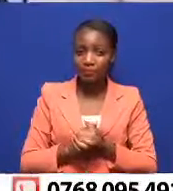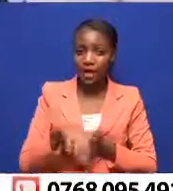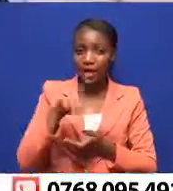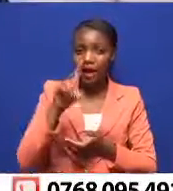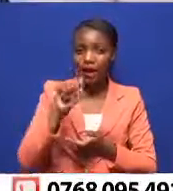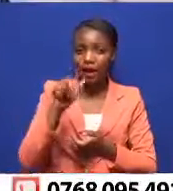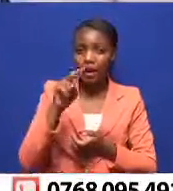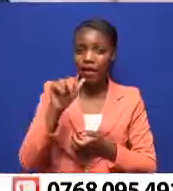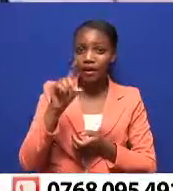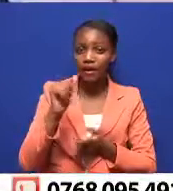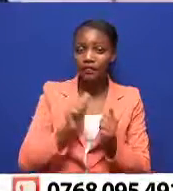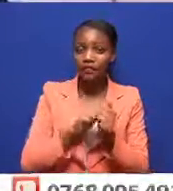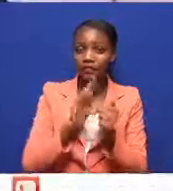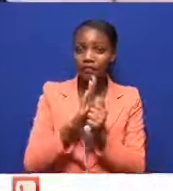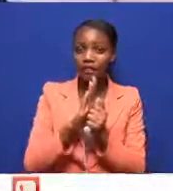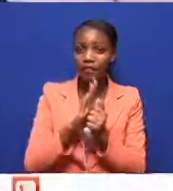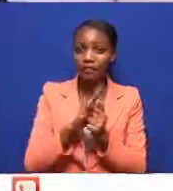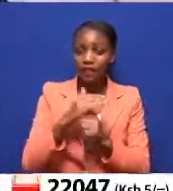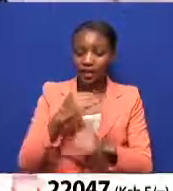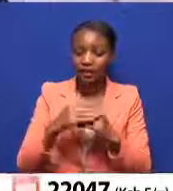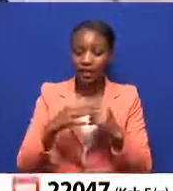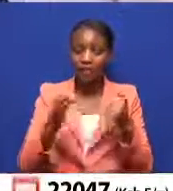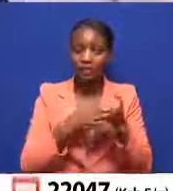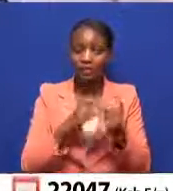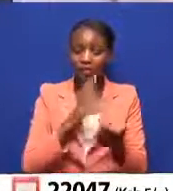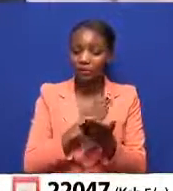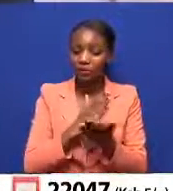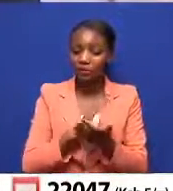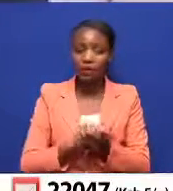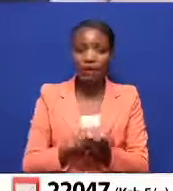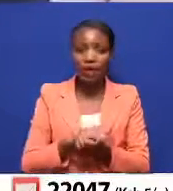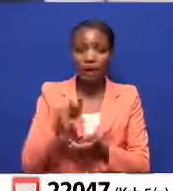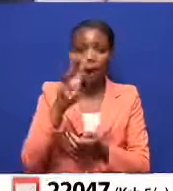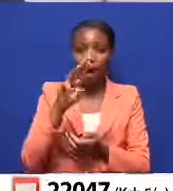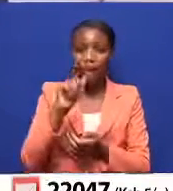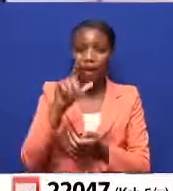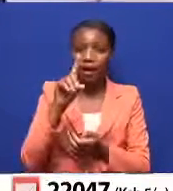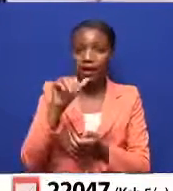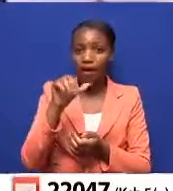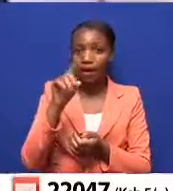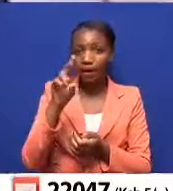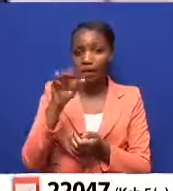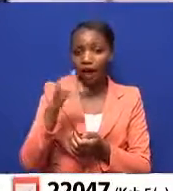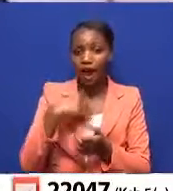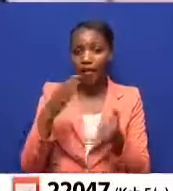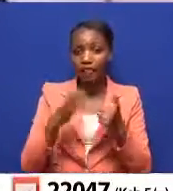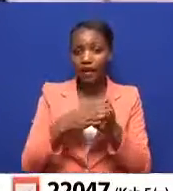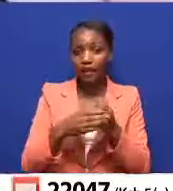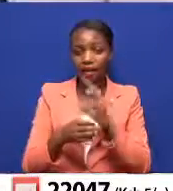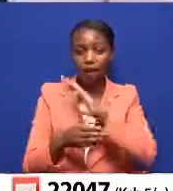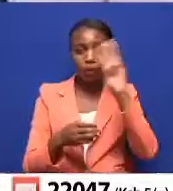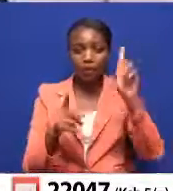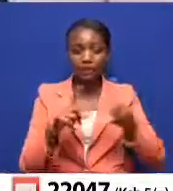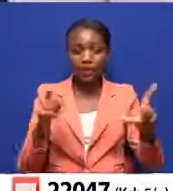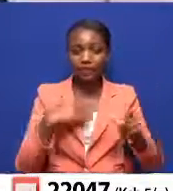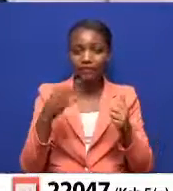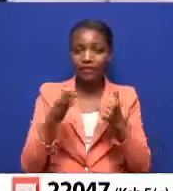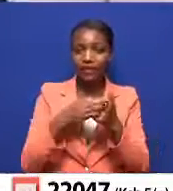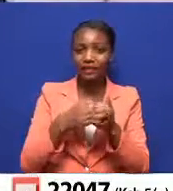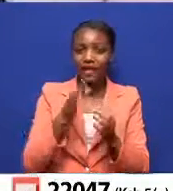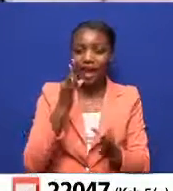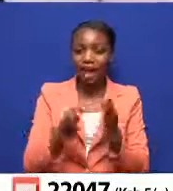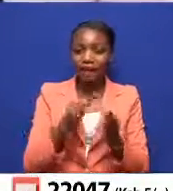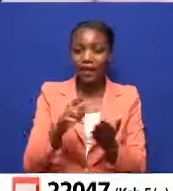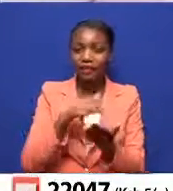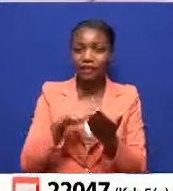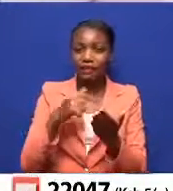Langata, 15, and that's near Kibera as well. Makadara has 9, Westlands has 8, Embakasi Central